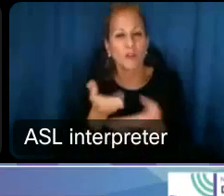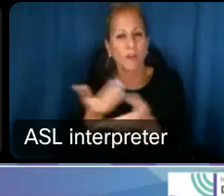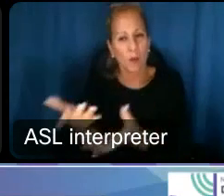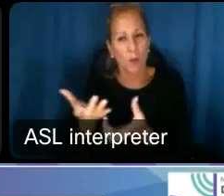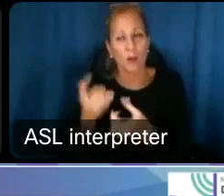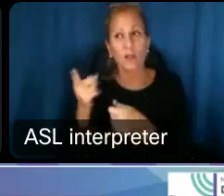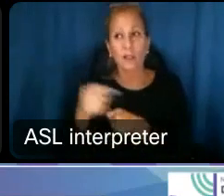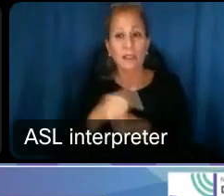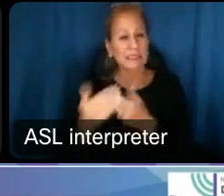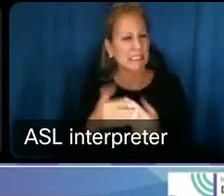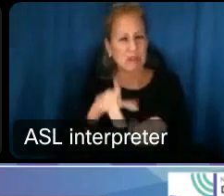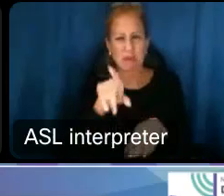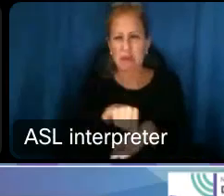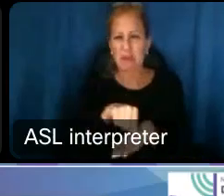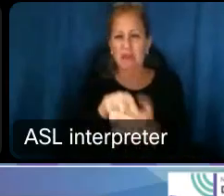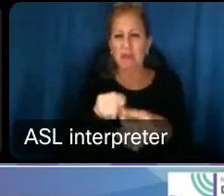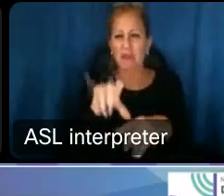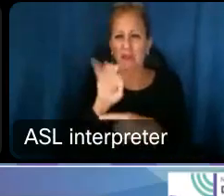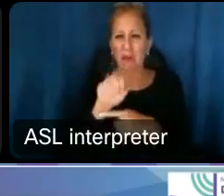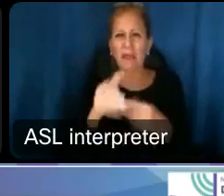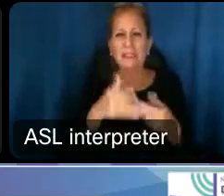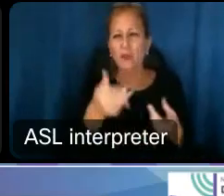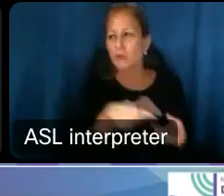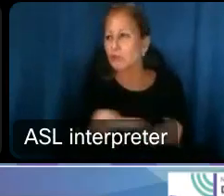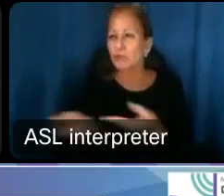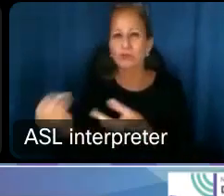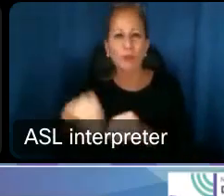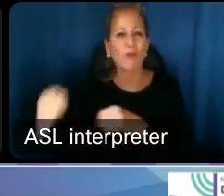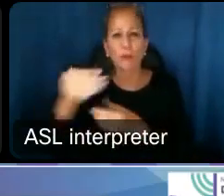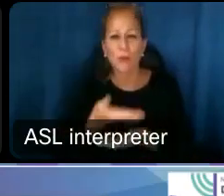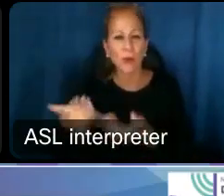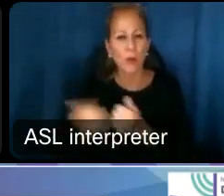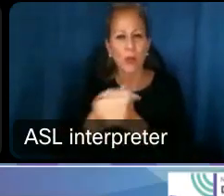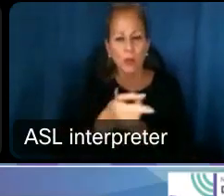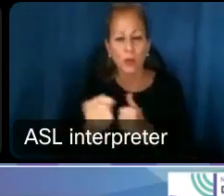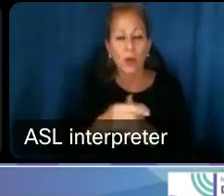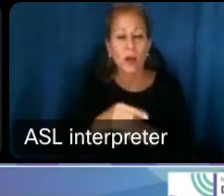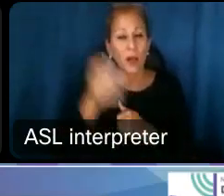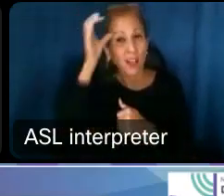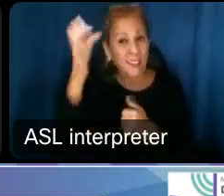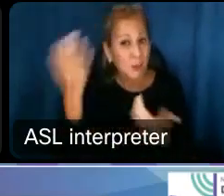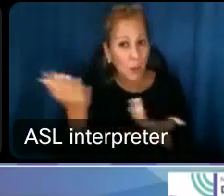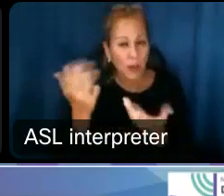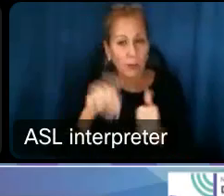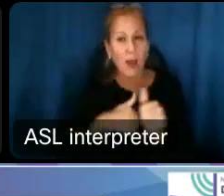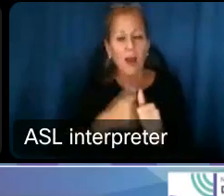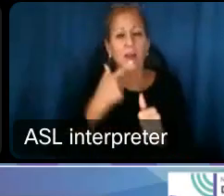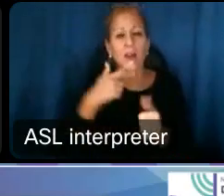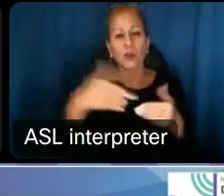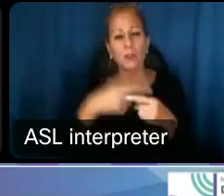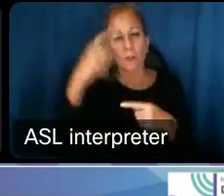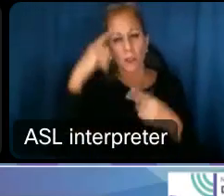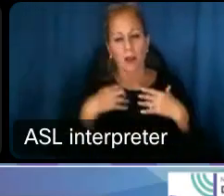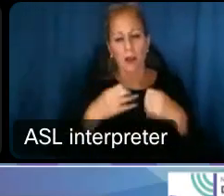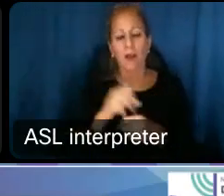in easily printable format, so they can be portable. The concepts used in these cards are introduced in the Mental Health